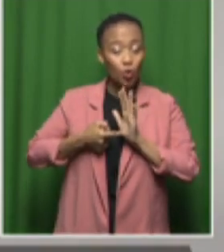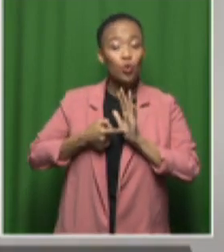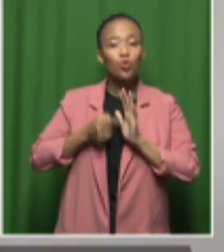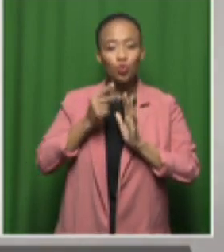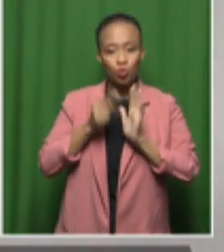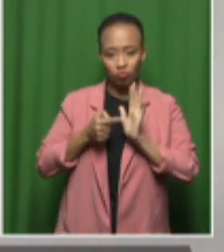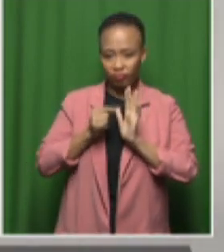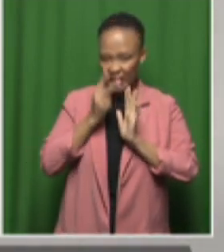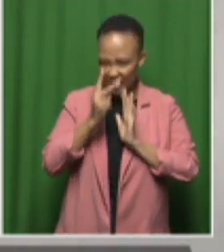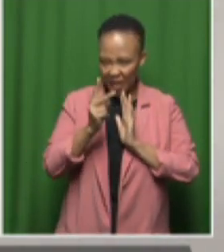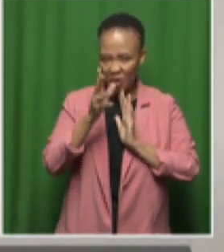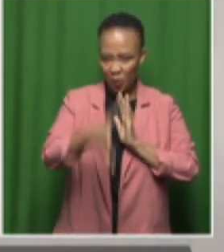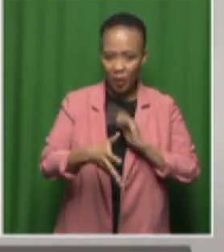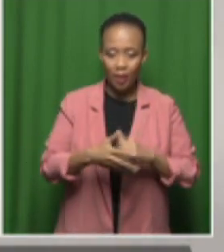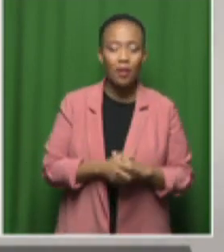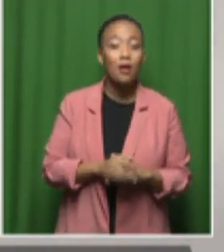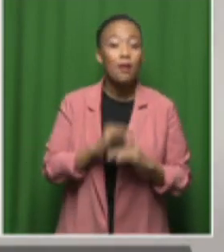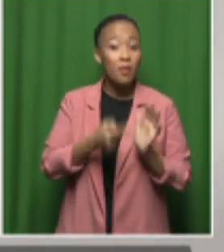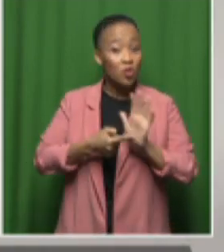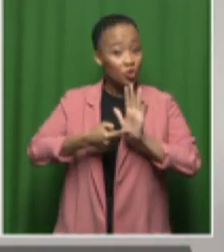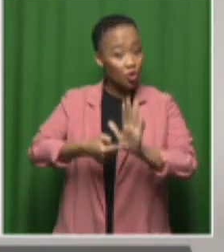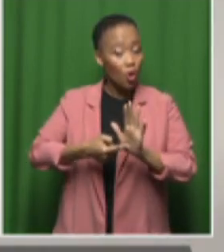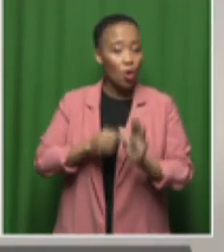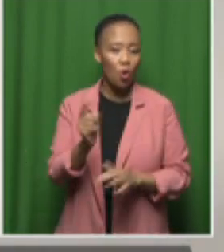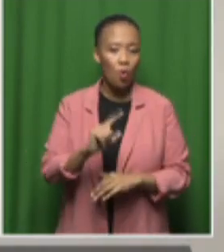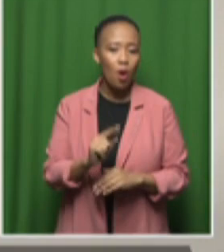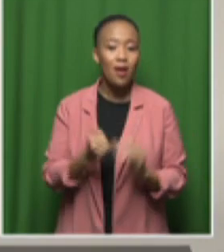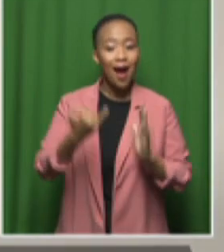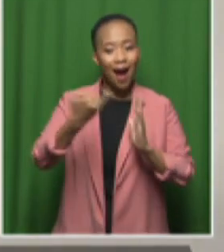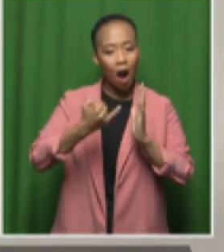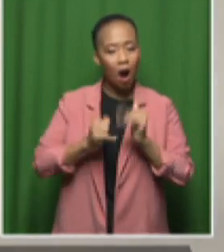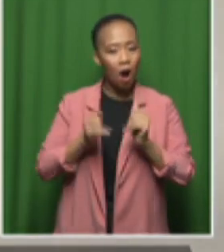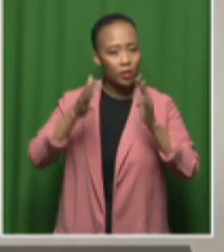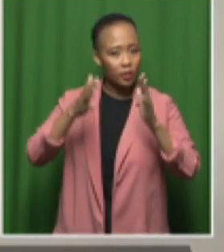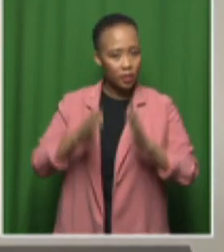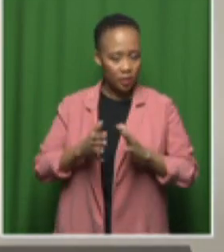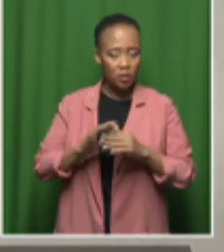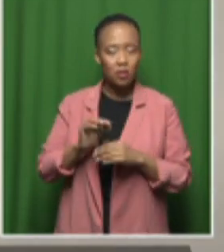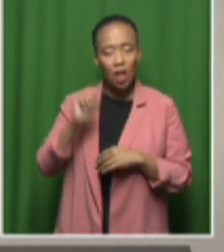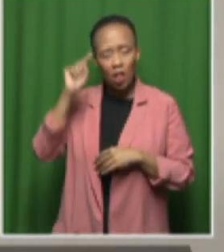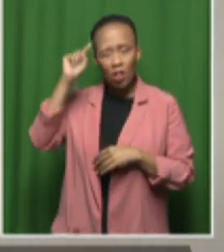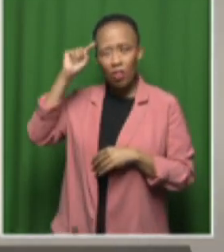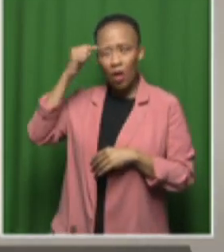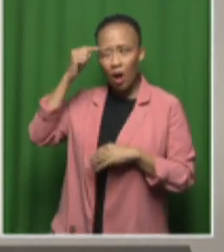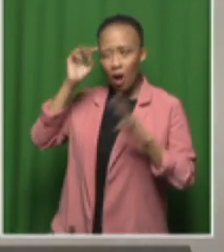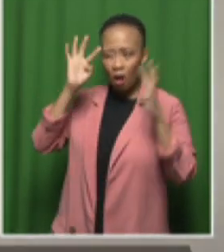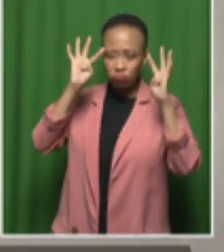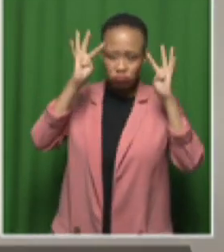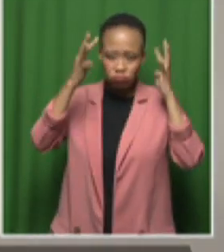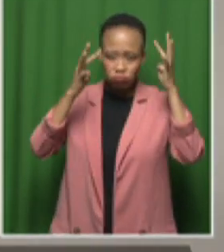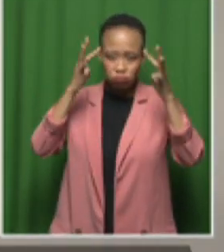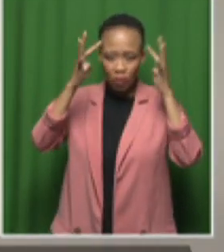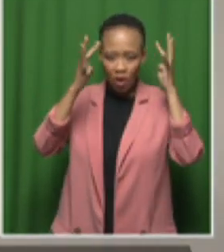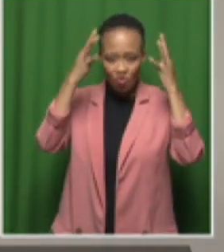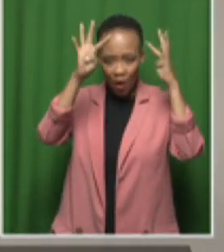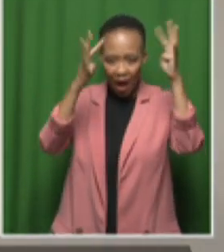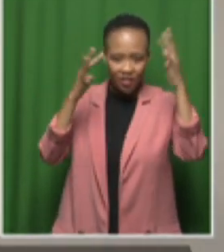show how an artist is able to think creatively,